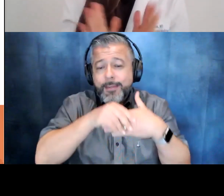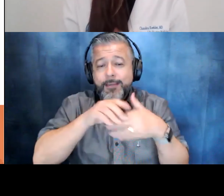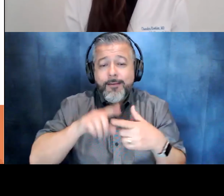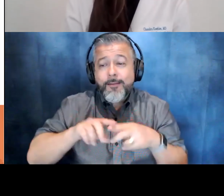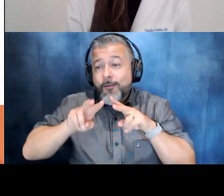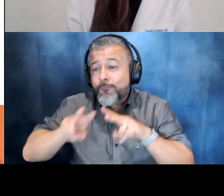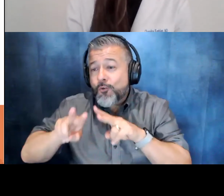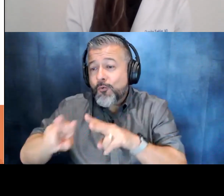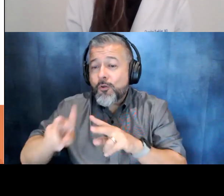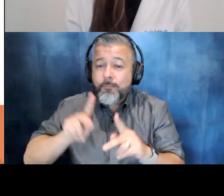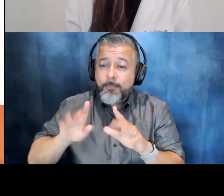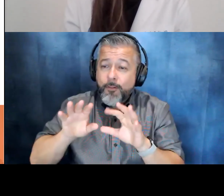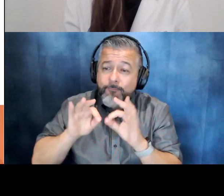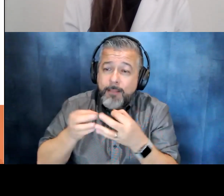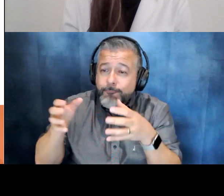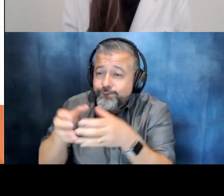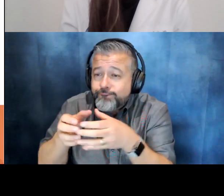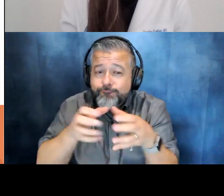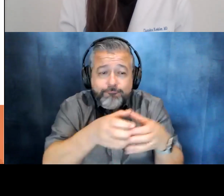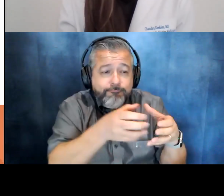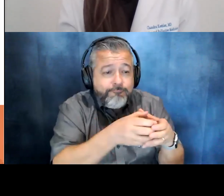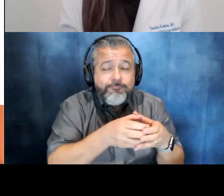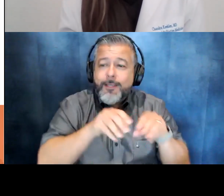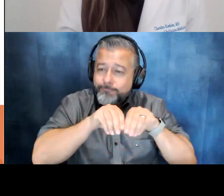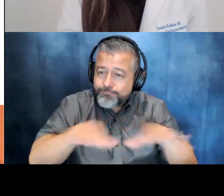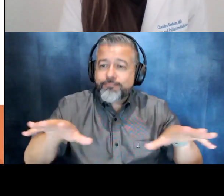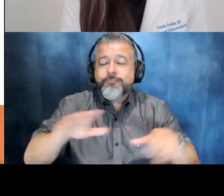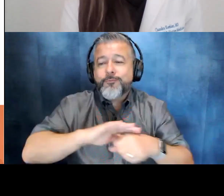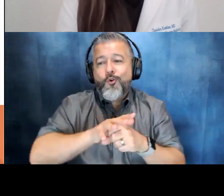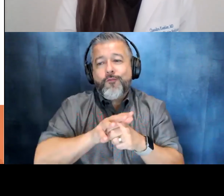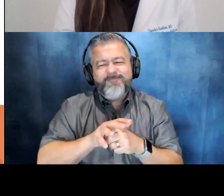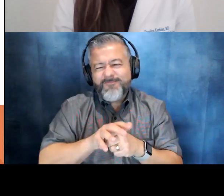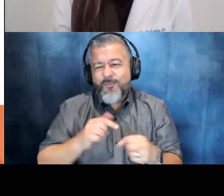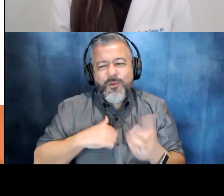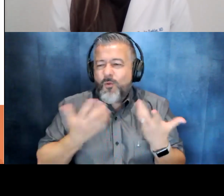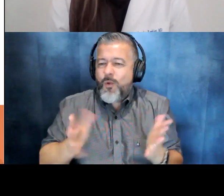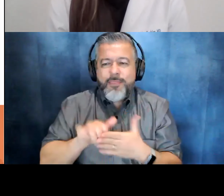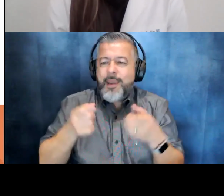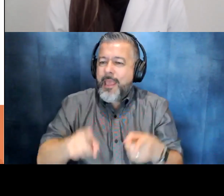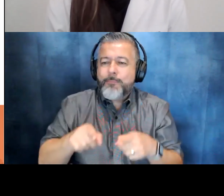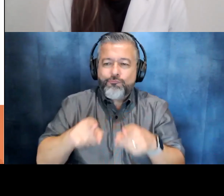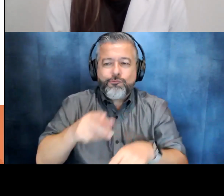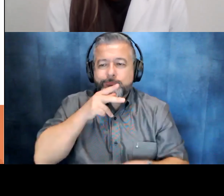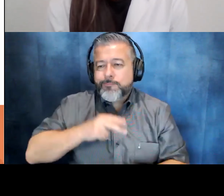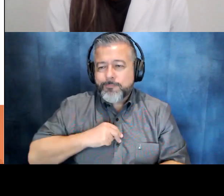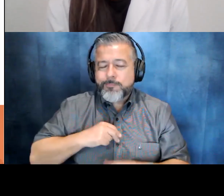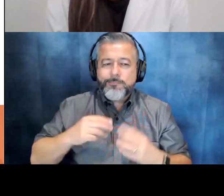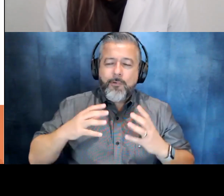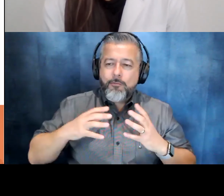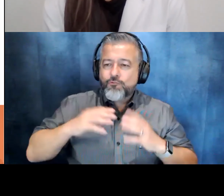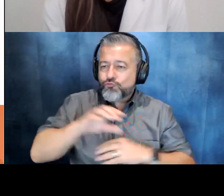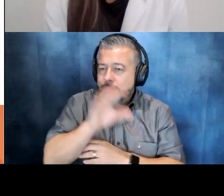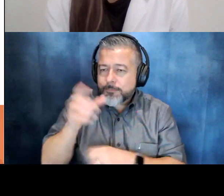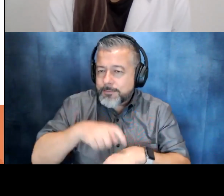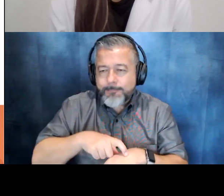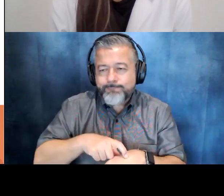just don't want that to be our Thanksgiving or our holidays. You know, I have seen on social media some, I guess,